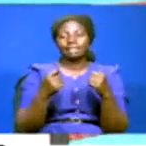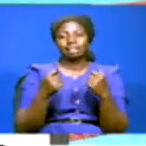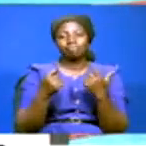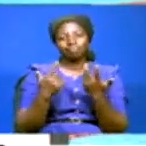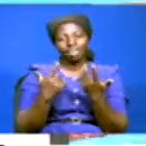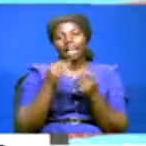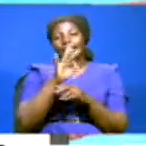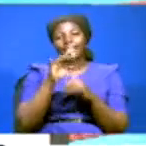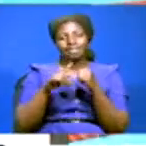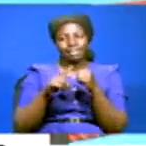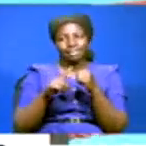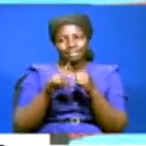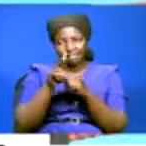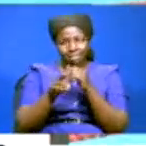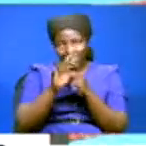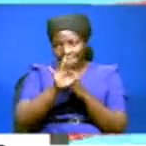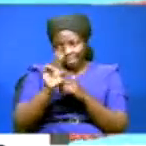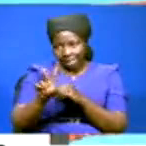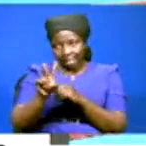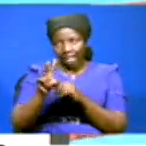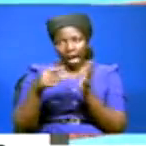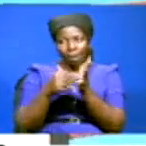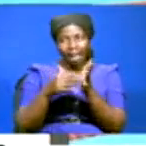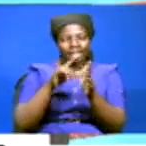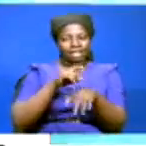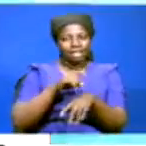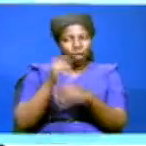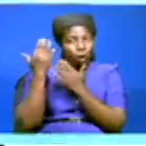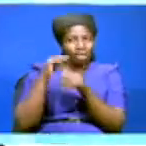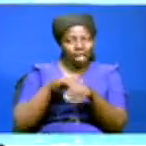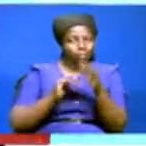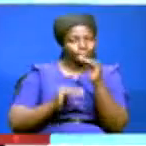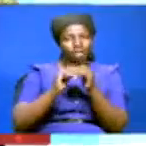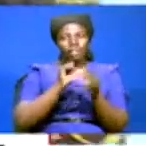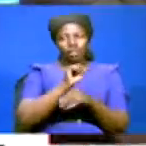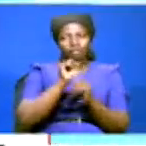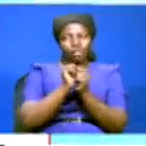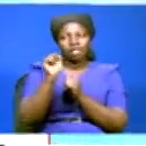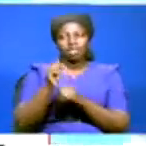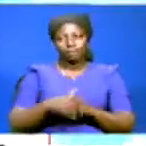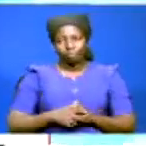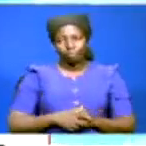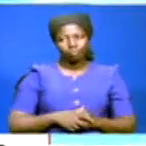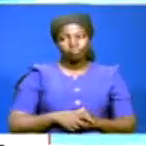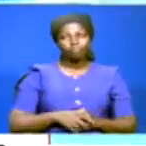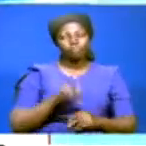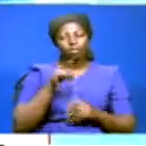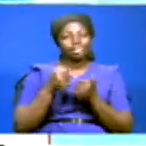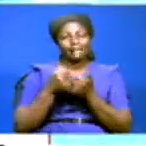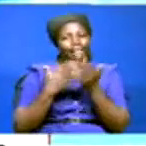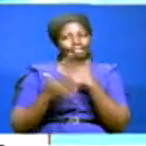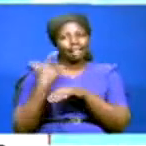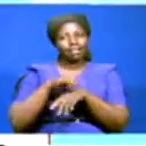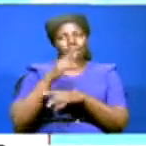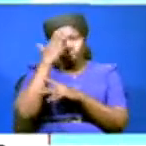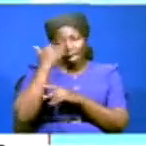30-second barrier, hopefully when I'm 15 in the 53. It was challenging last time because there were more upcoming